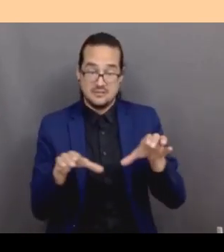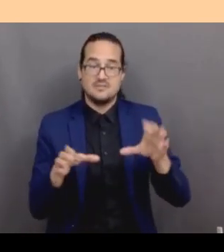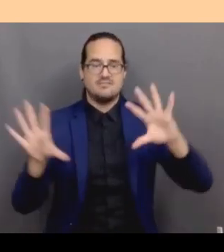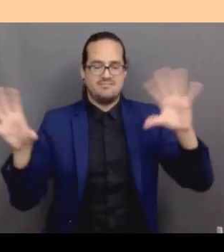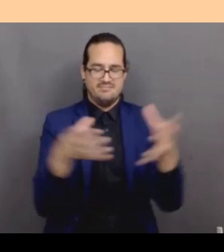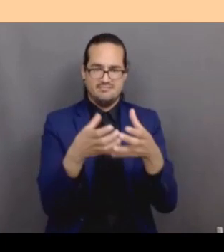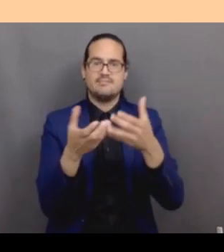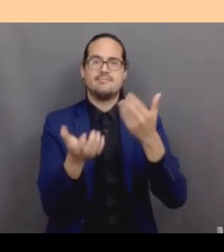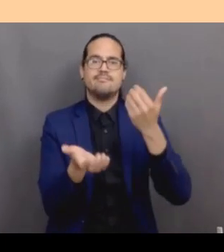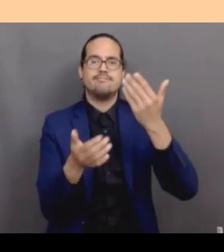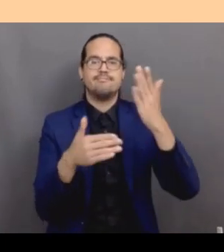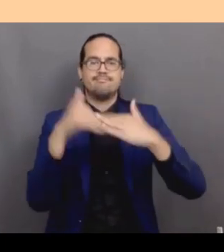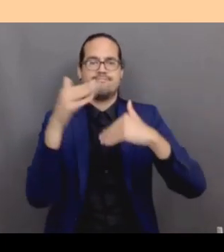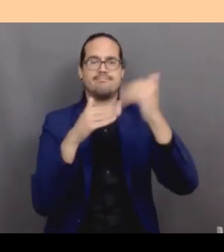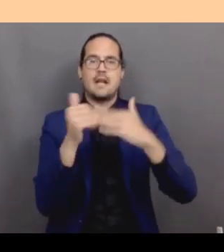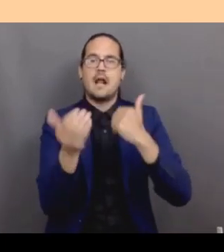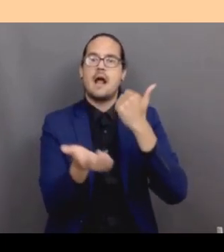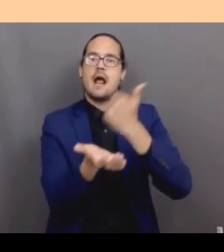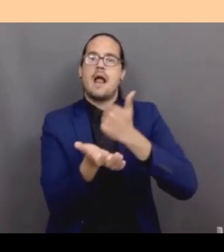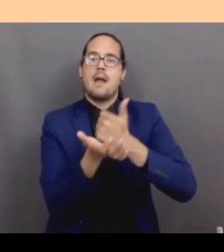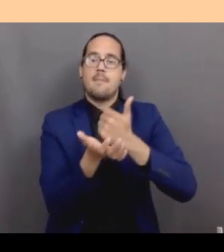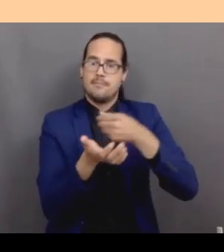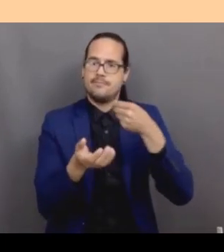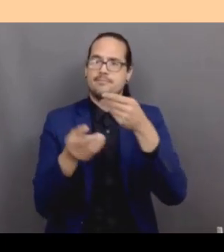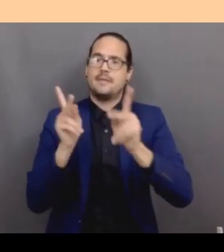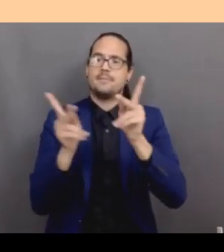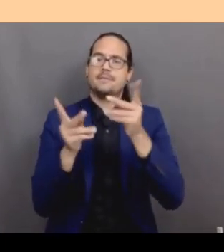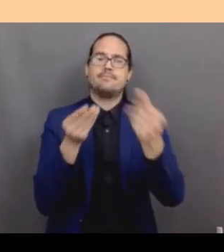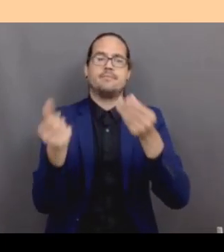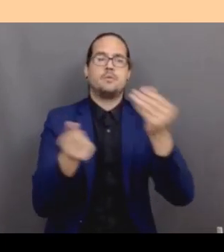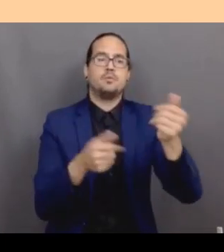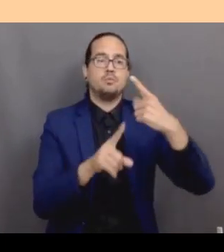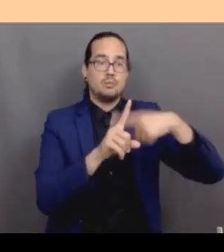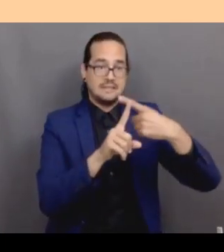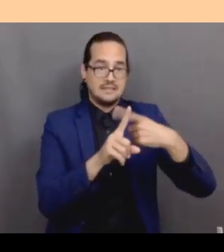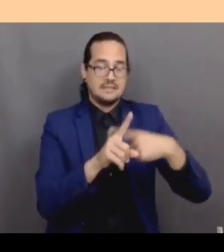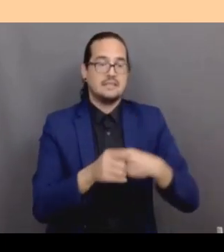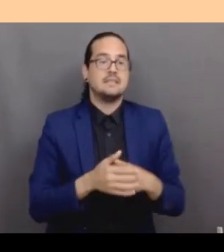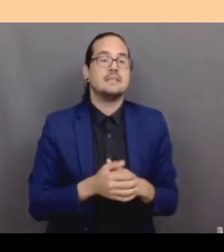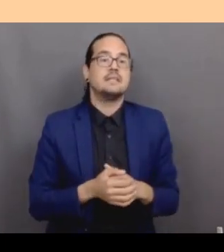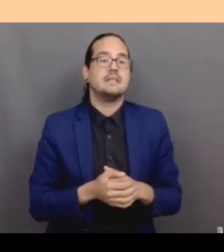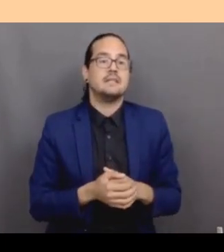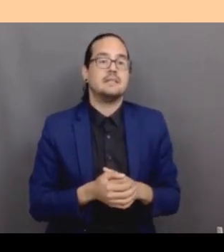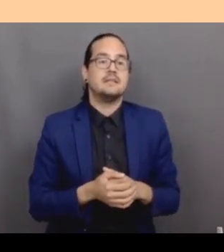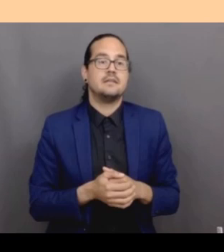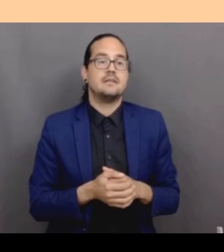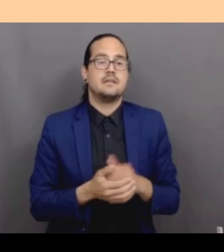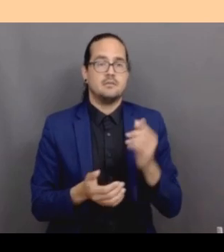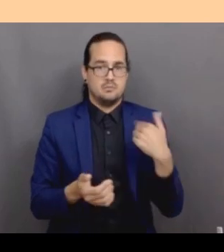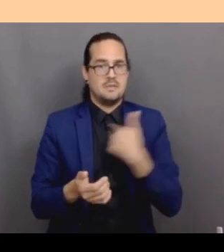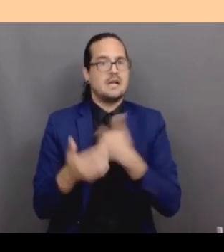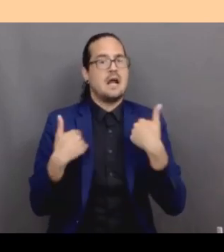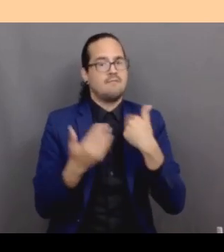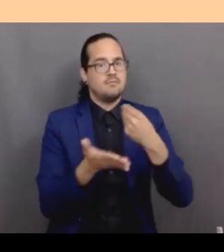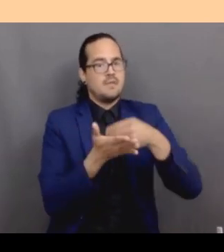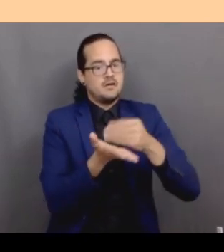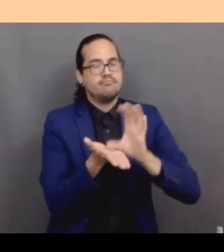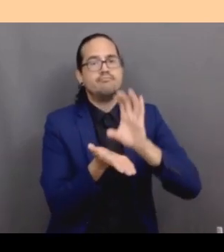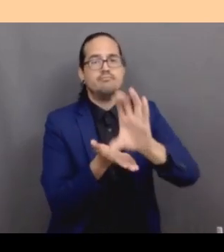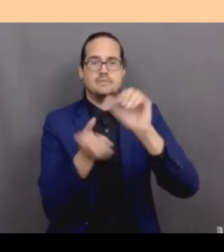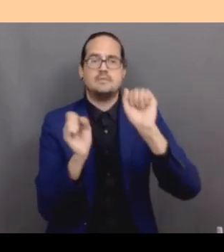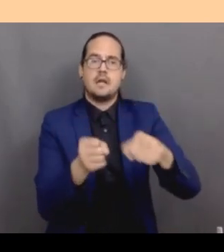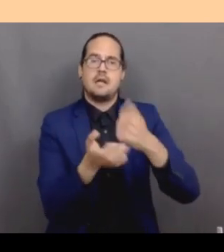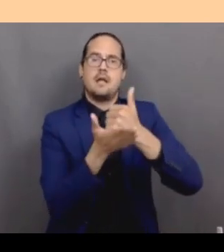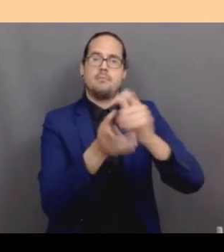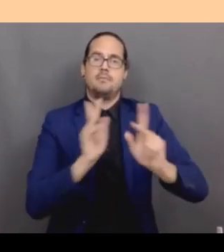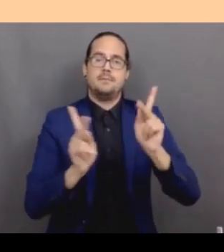county. Our grants are available to all residents of Marin, but we're prioritizing